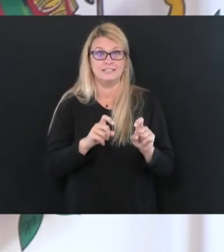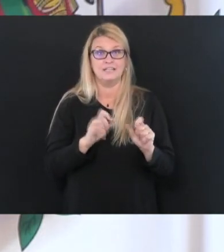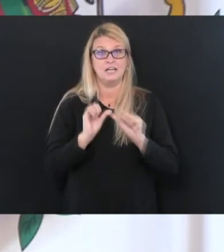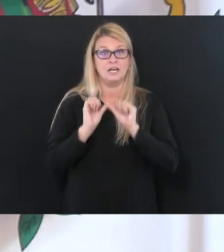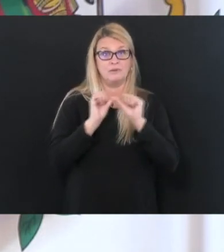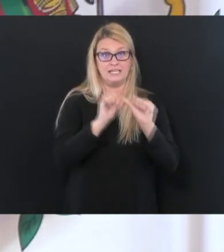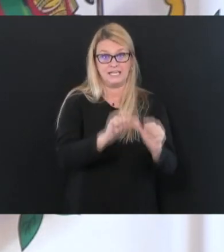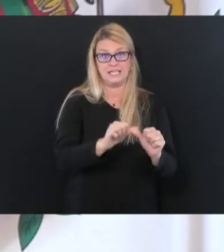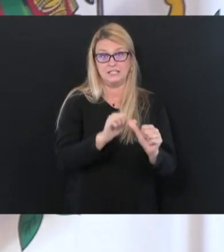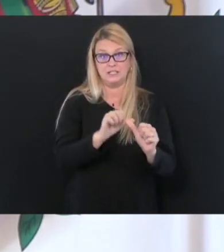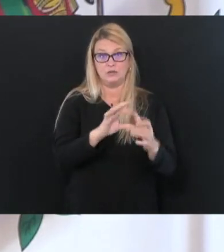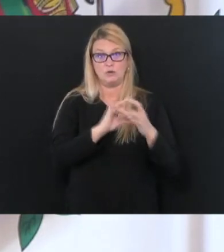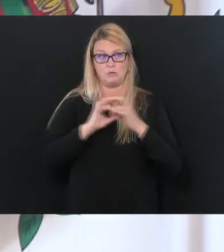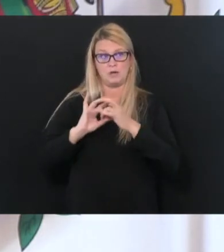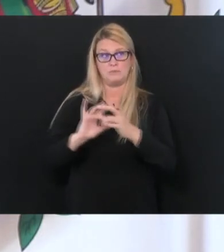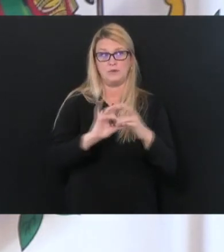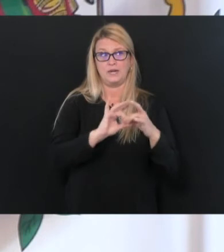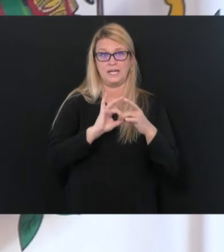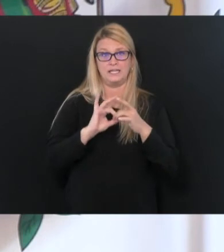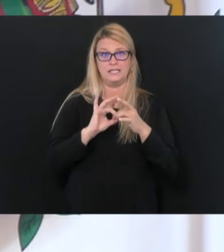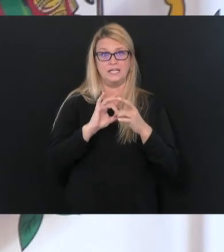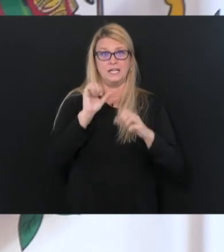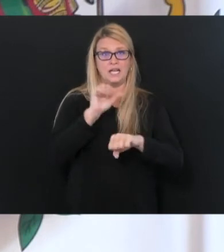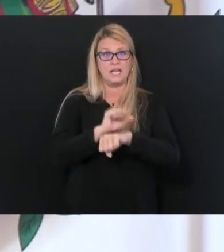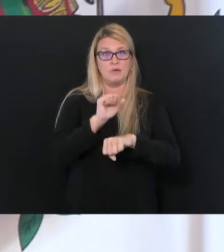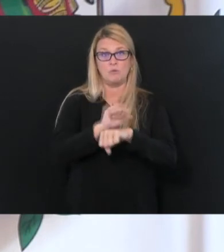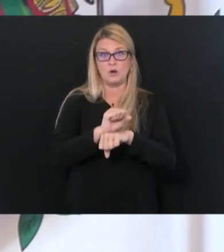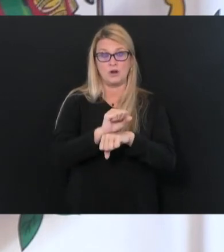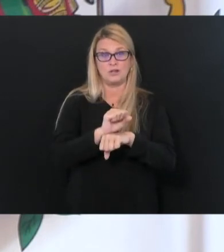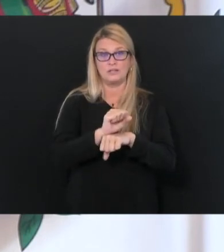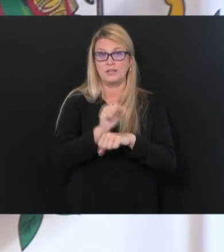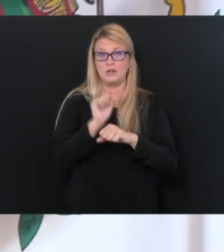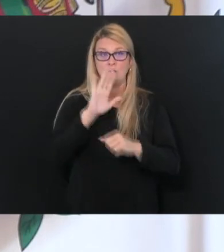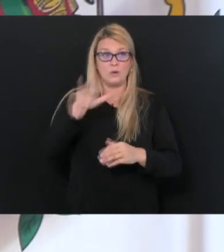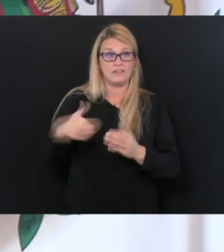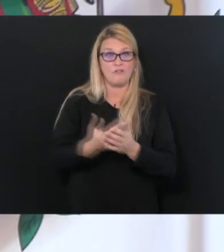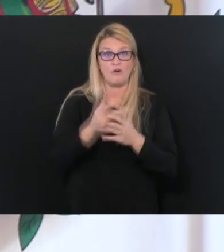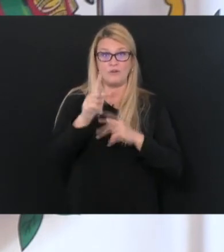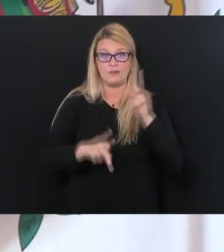cooperate and work with everybody as best we possibly can.